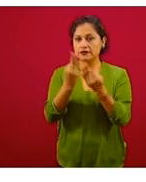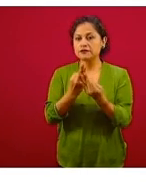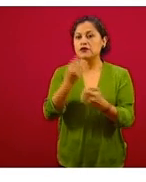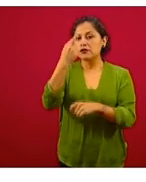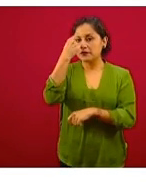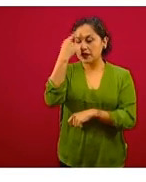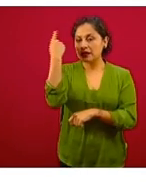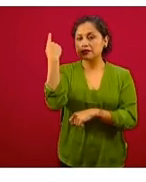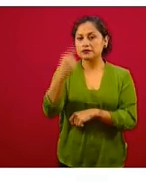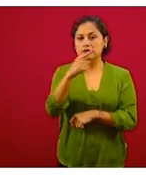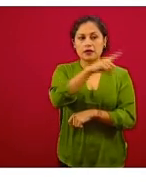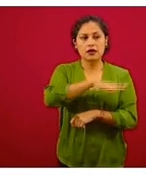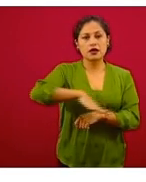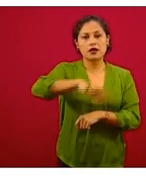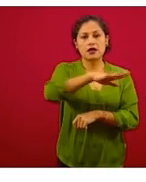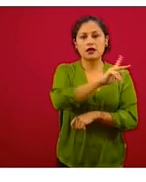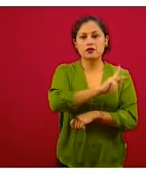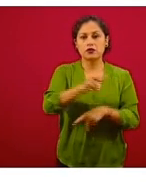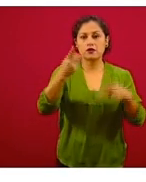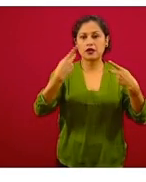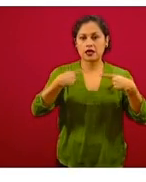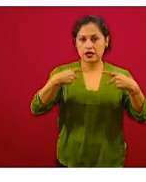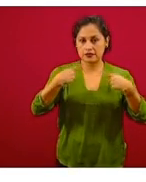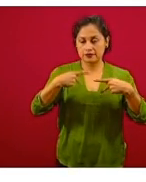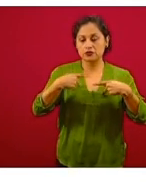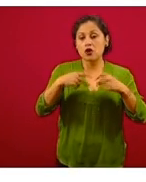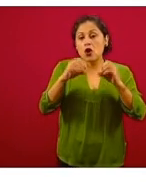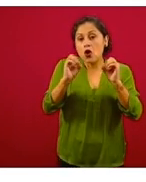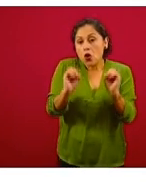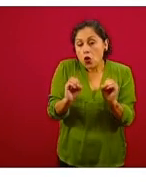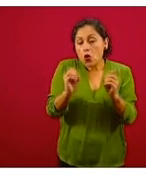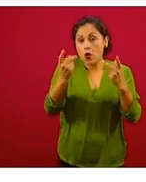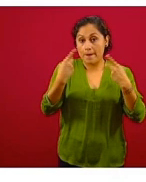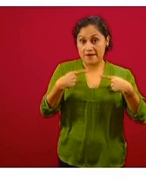has created 3 mechanisms